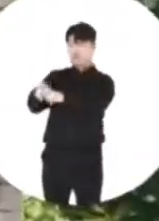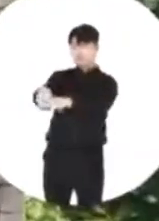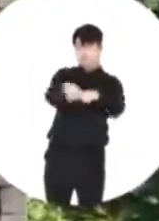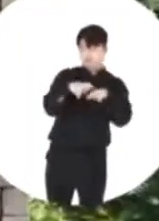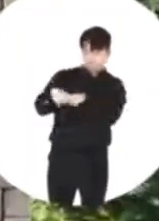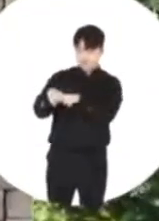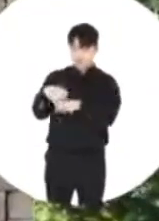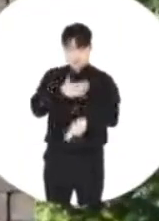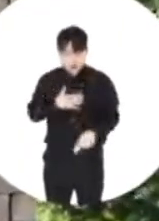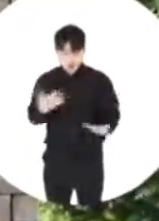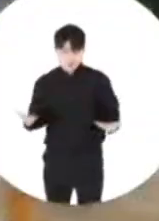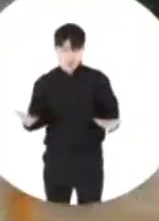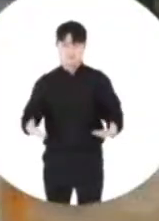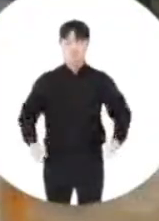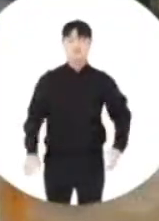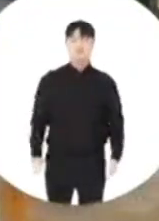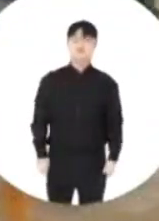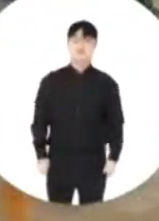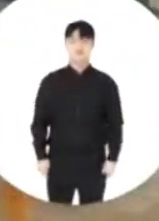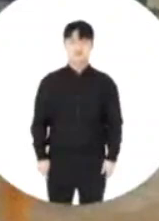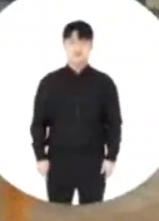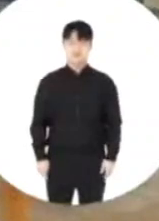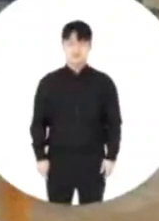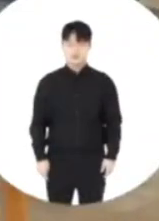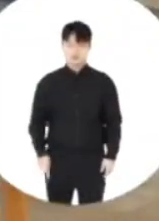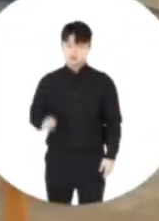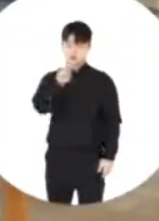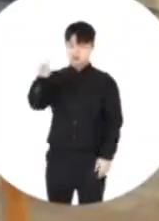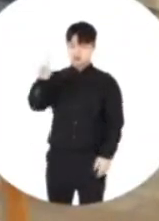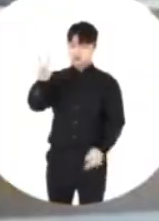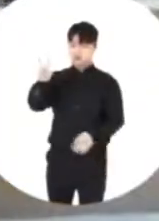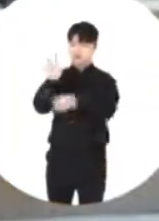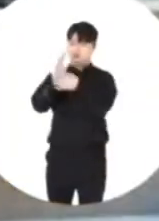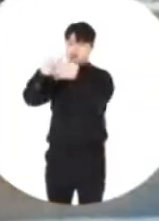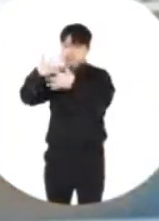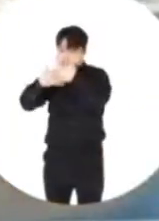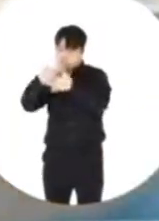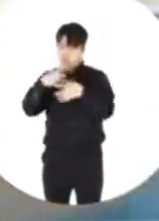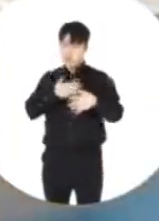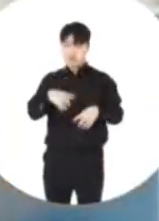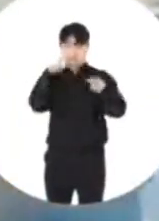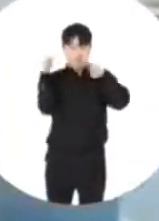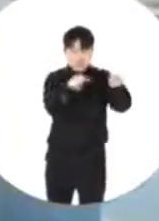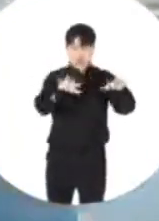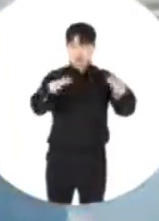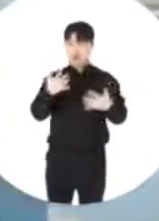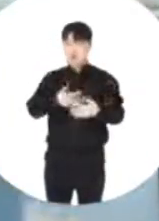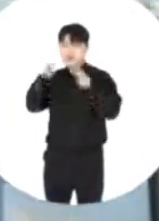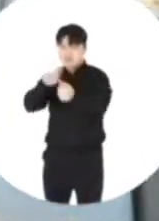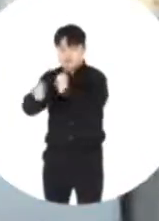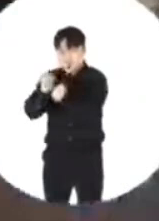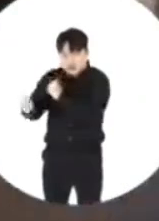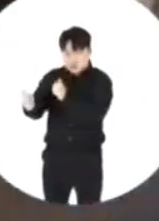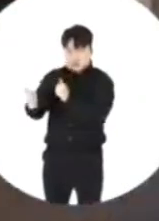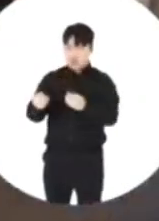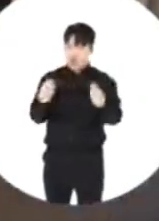on the patio for a bit of fresh air. But what if there's a show you want to binge, or a movie you want to